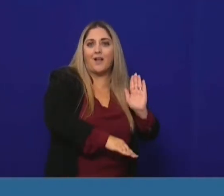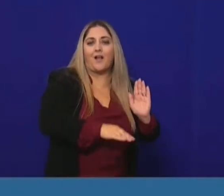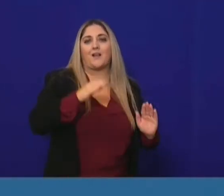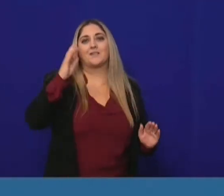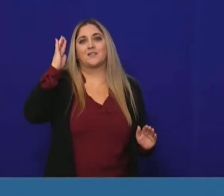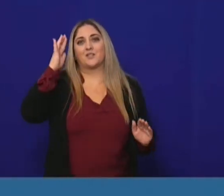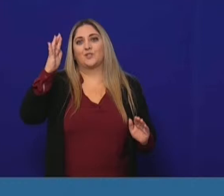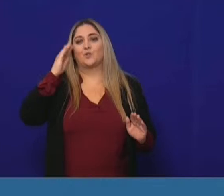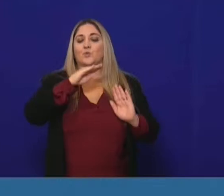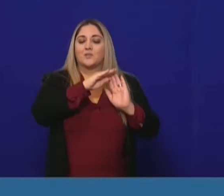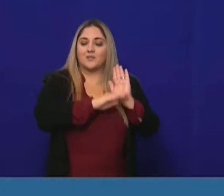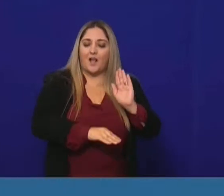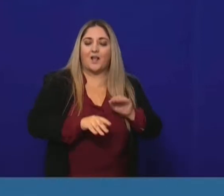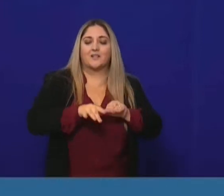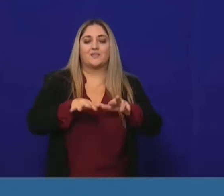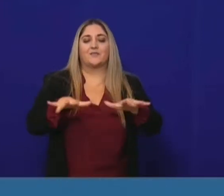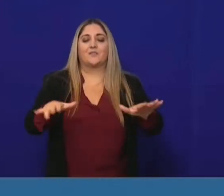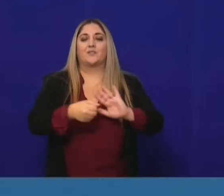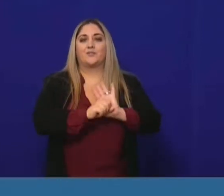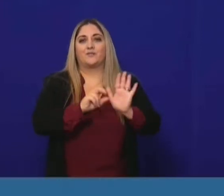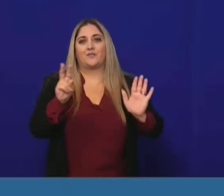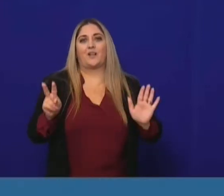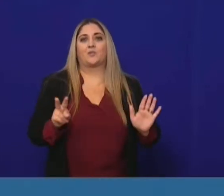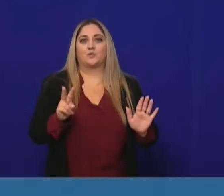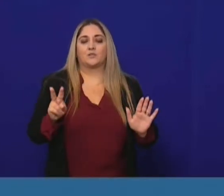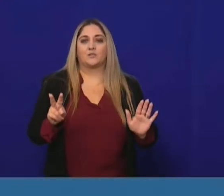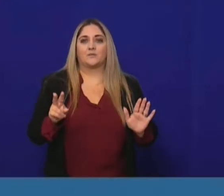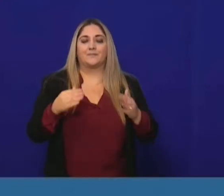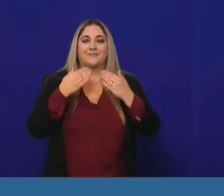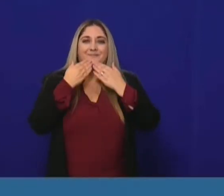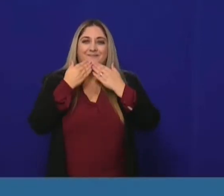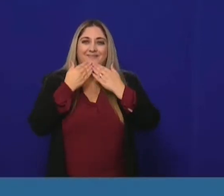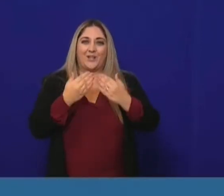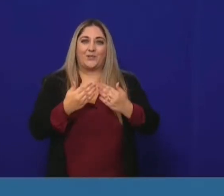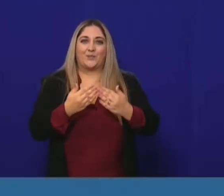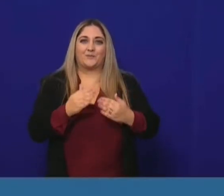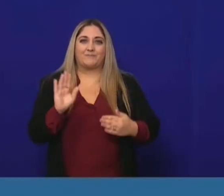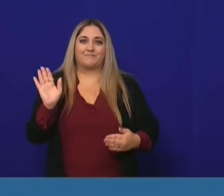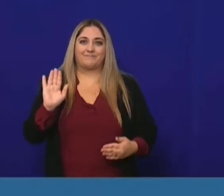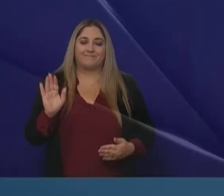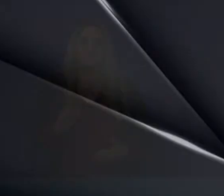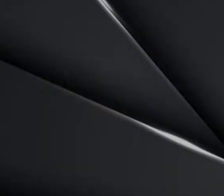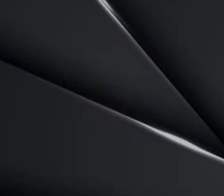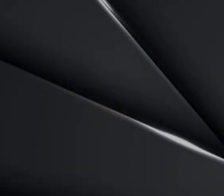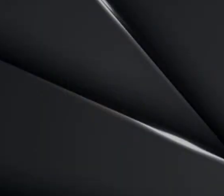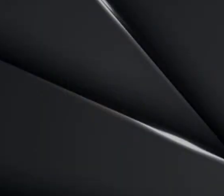iktar firxa tal-COVID u tal-pandemija. Grazzi, stay safe.